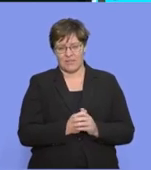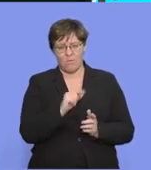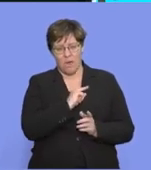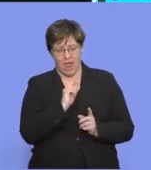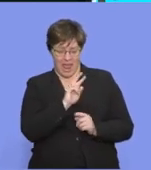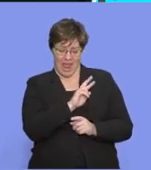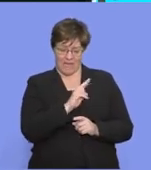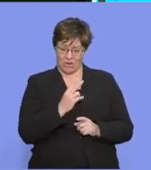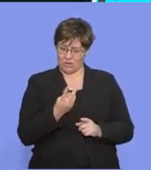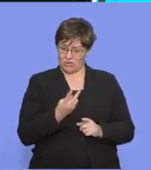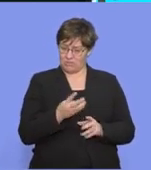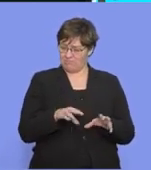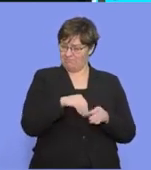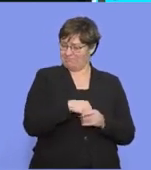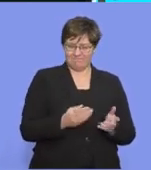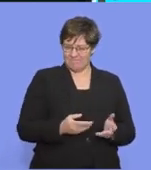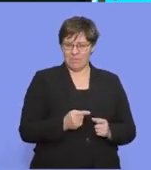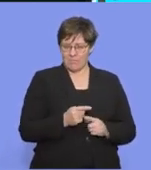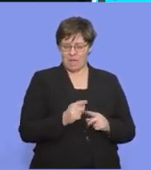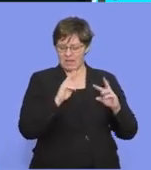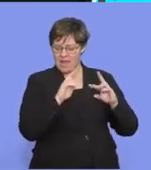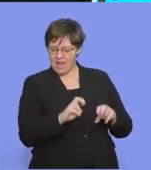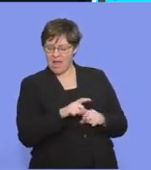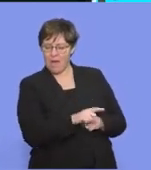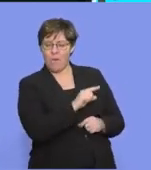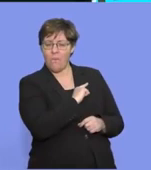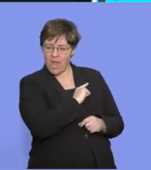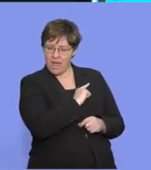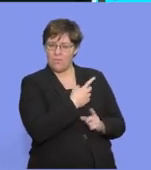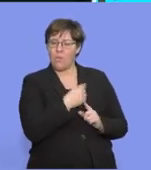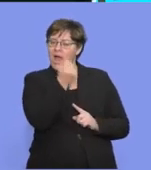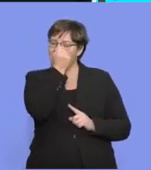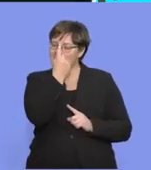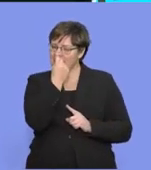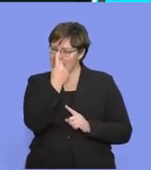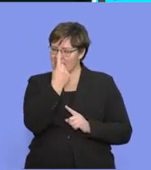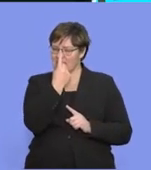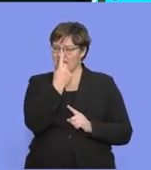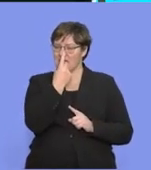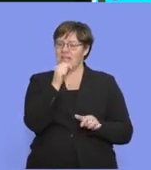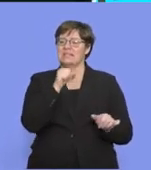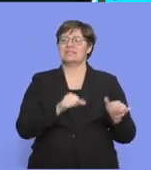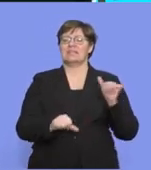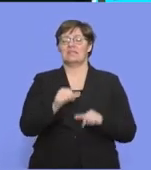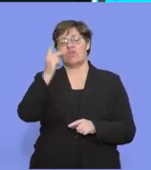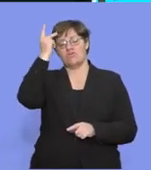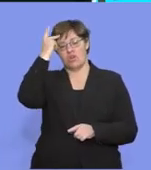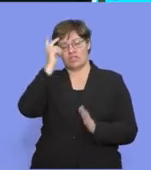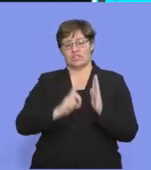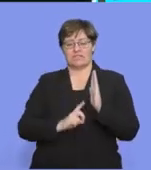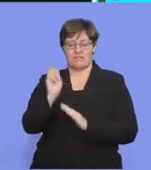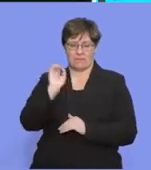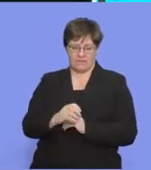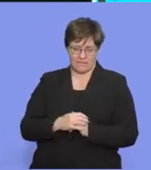explanation of evolution. But we study Lamarck's theory so that we can understand how scientific knowledge